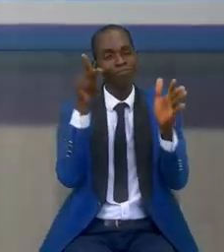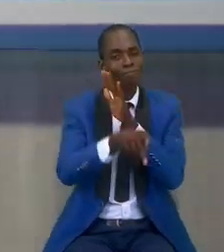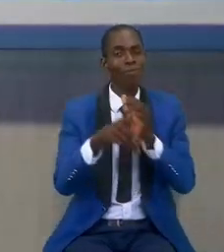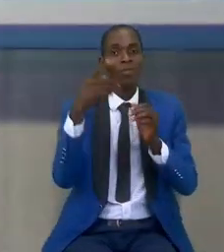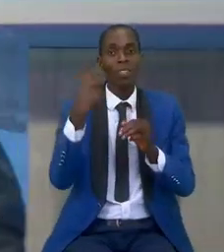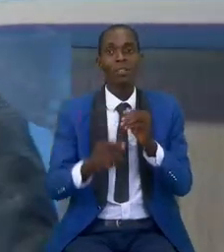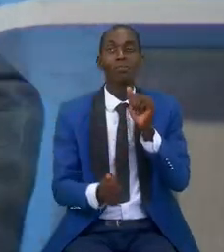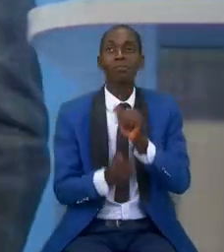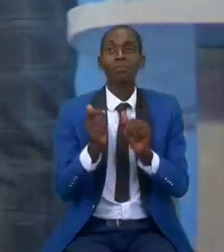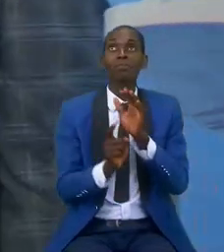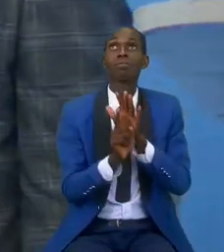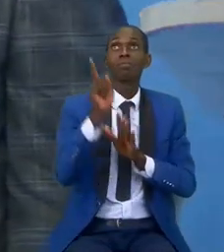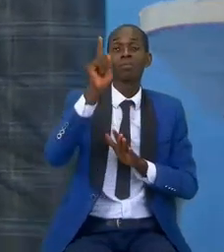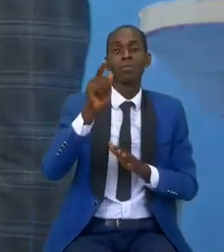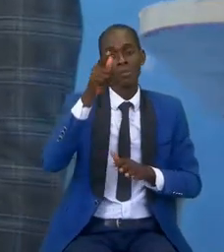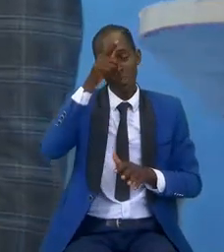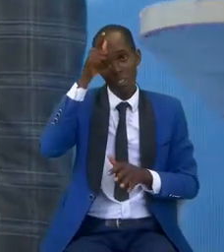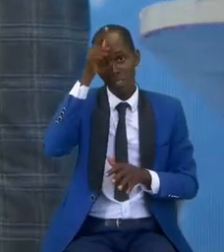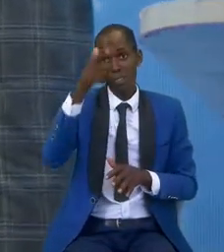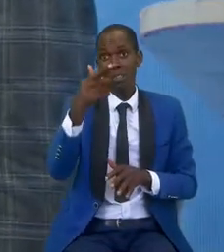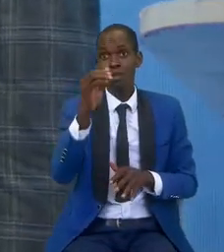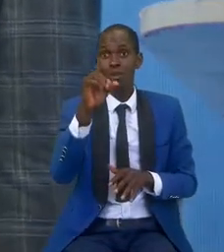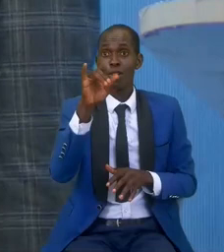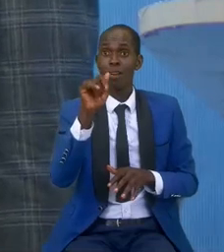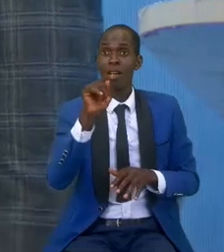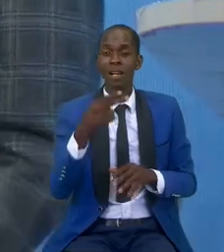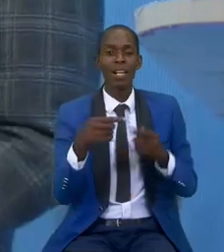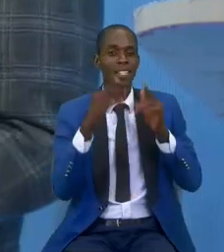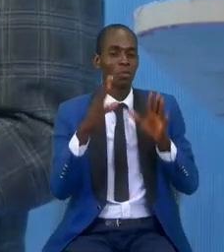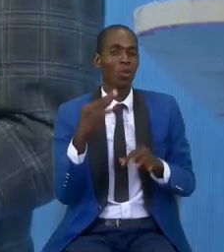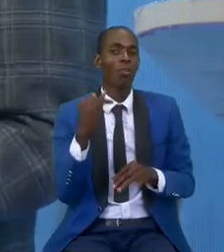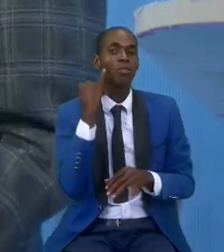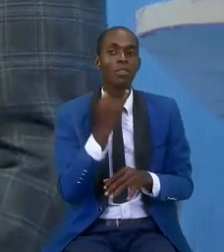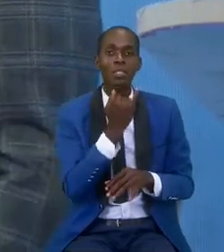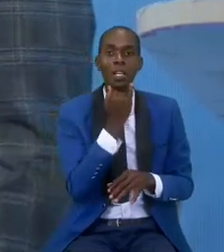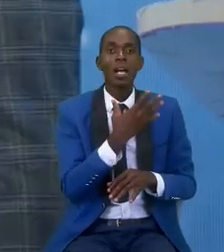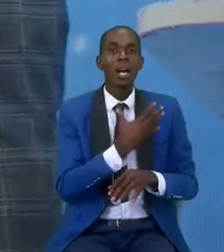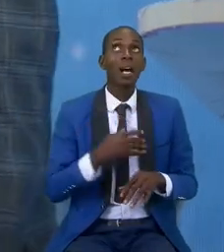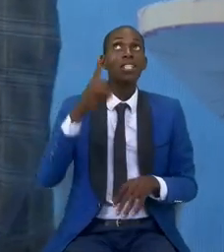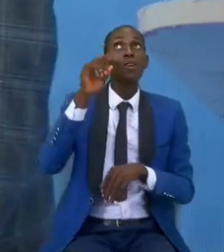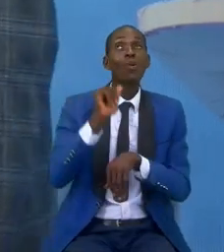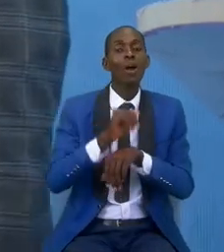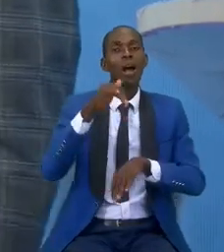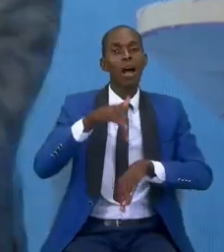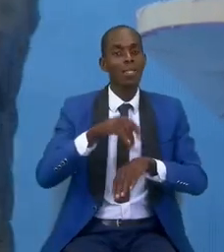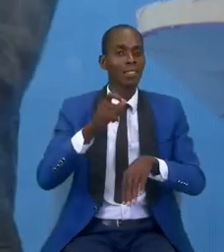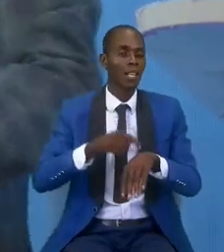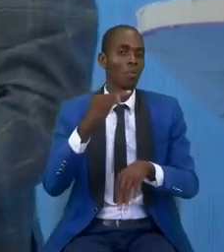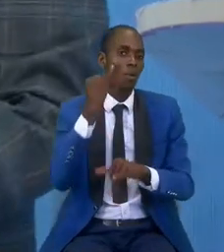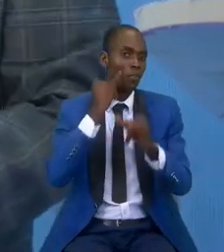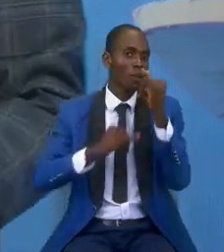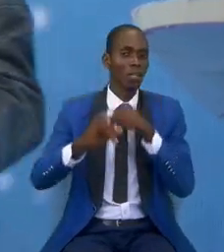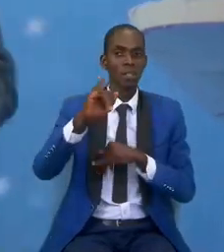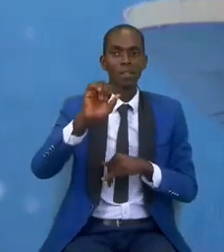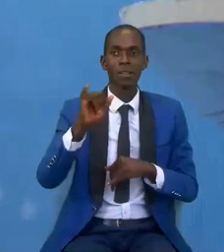of Isaiah and he said go tell that man if they had not saying to me that that fellow said